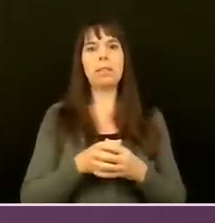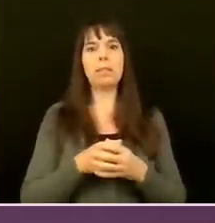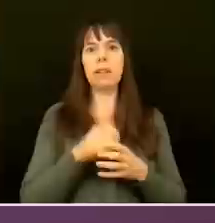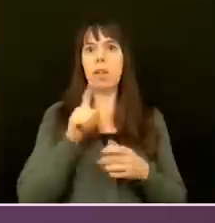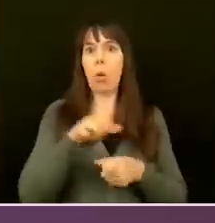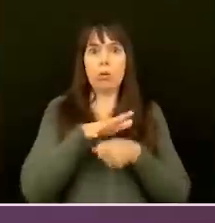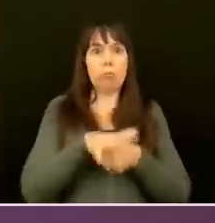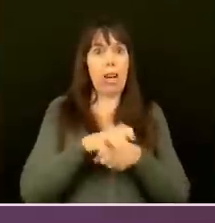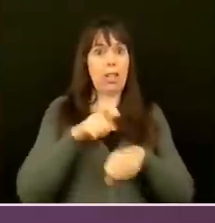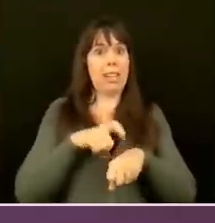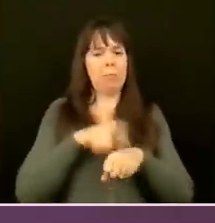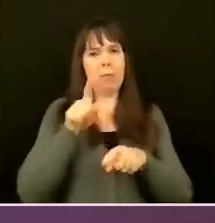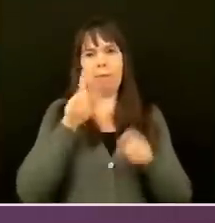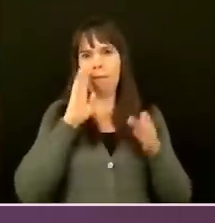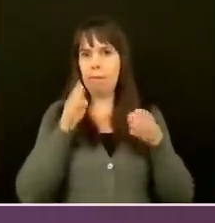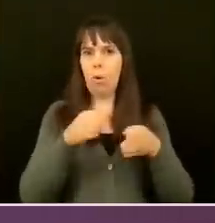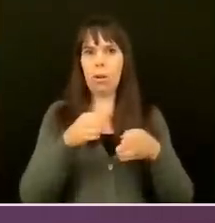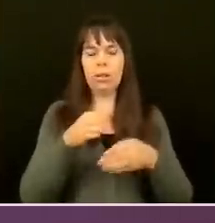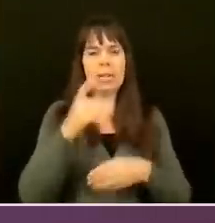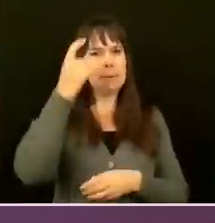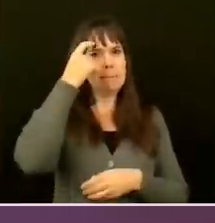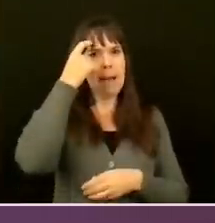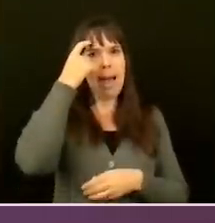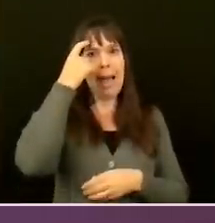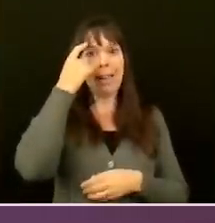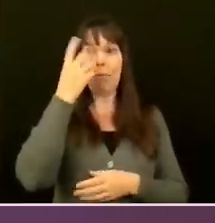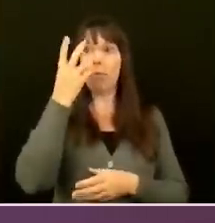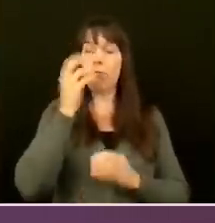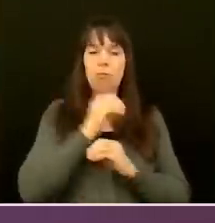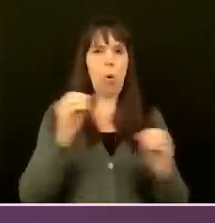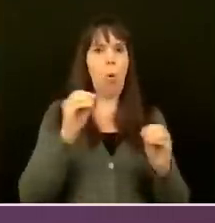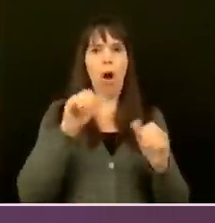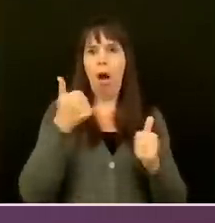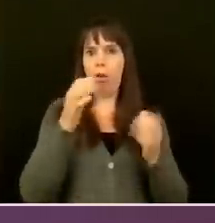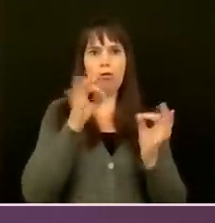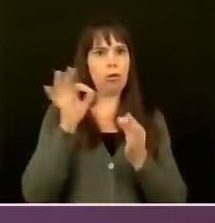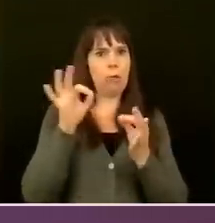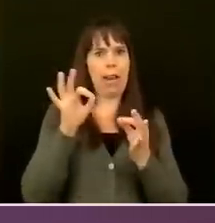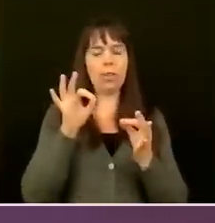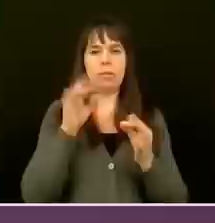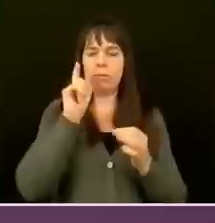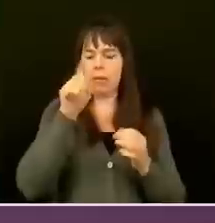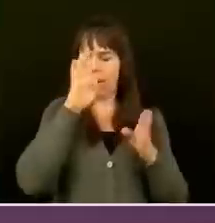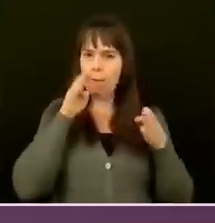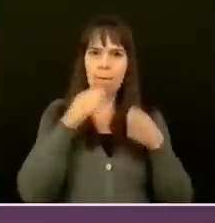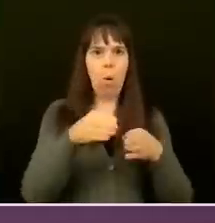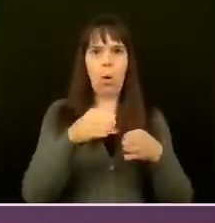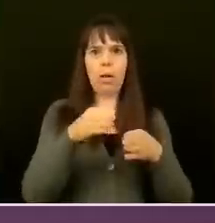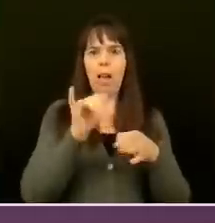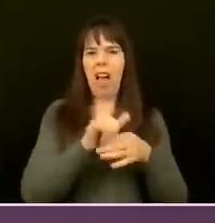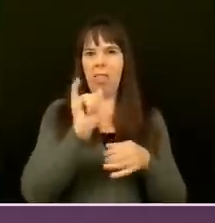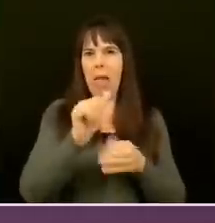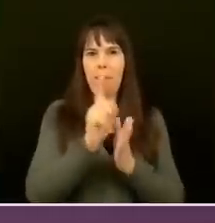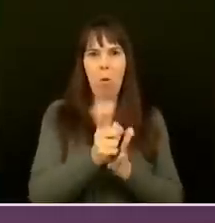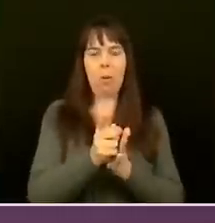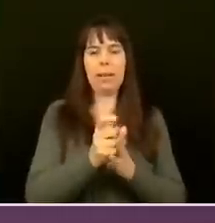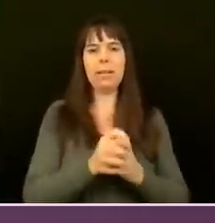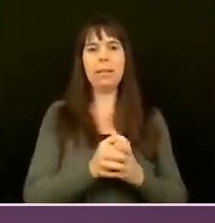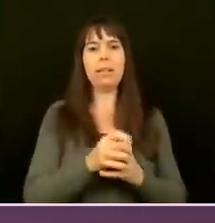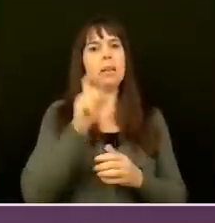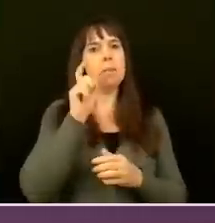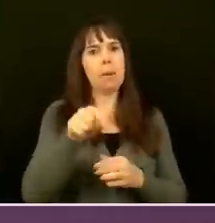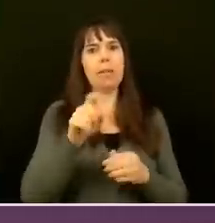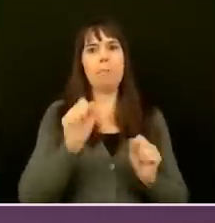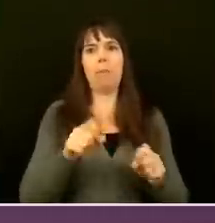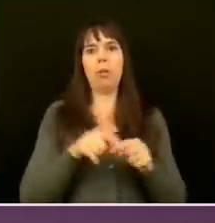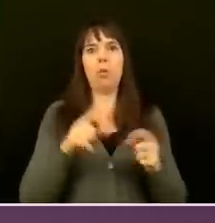pressurized moments, a mind that's absent of distraction, right? You gotta be able to focus in those pressurized moments, and you gotta be able to